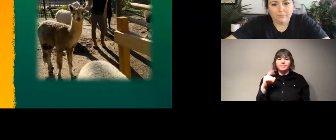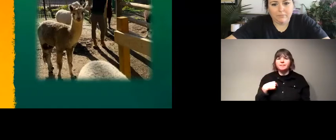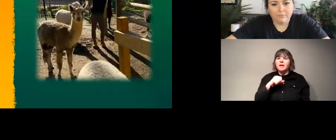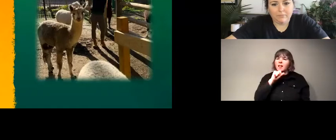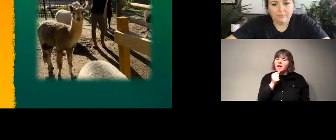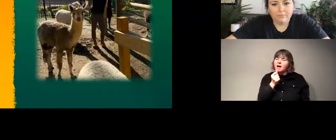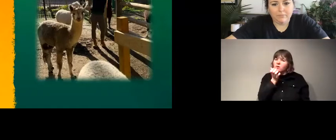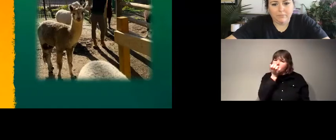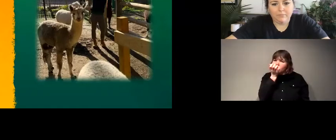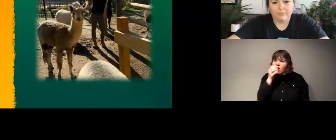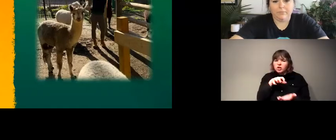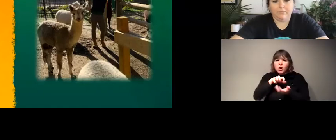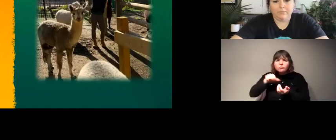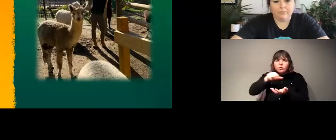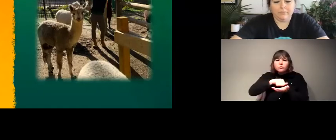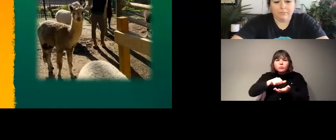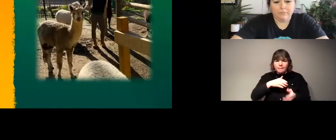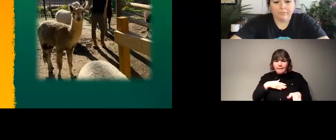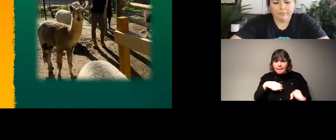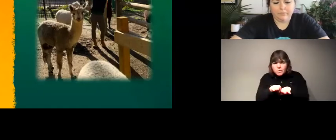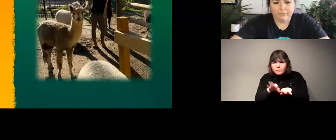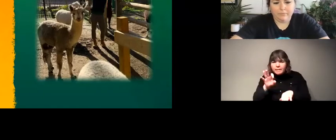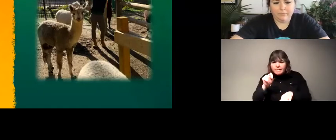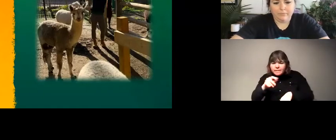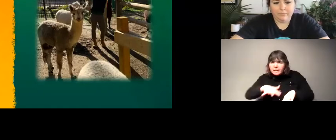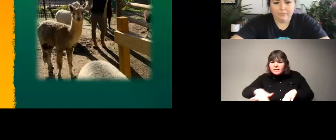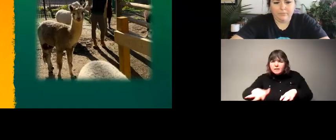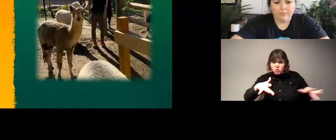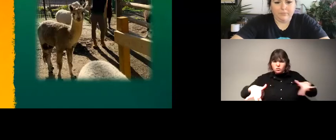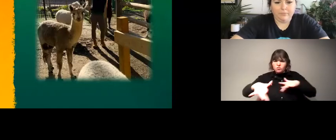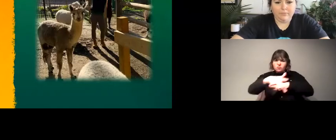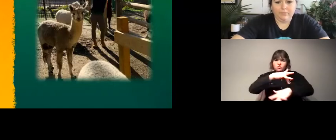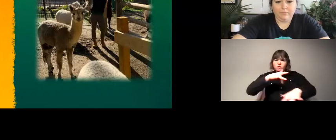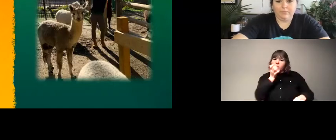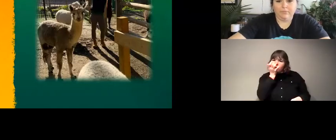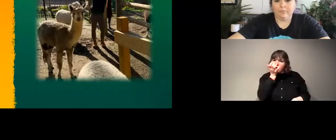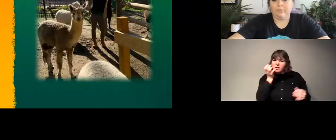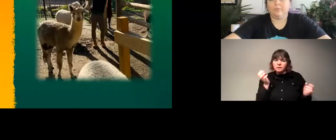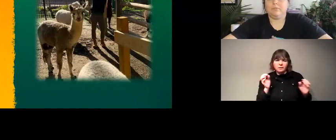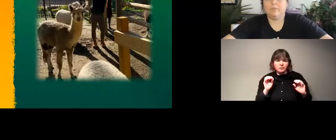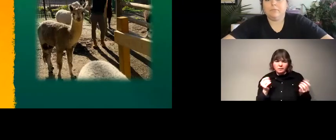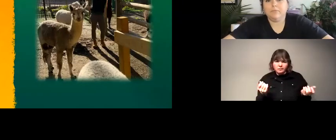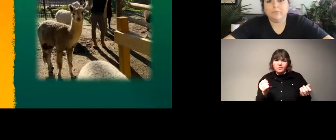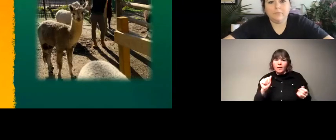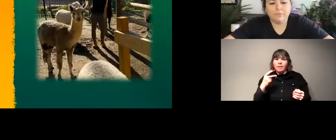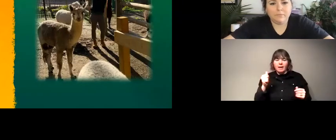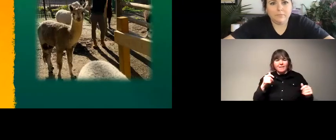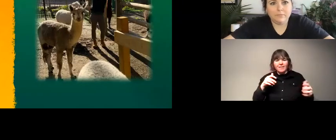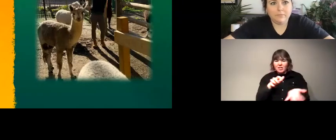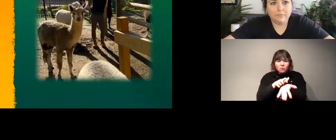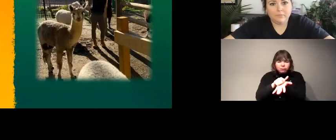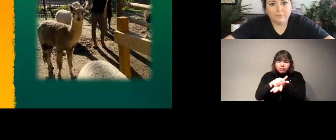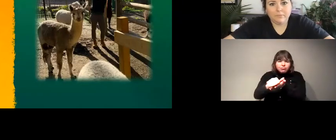grass. And as you can see around my boots and around my feet, not a lot of grass. So the alpacas had wiped out all